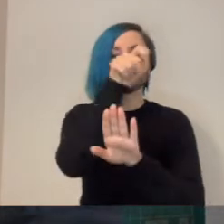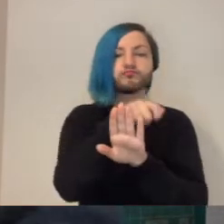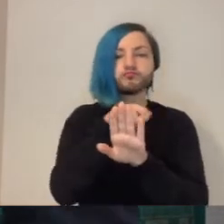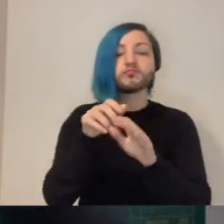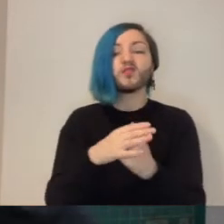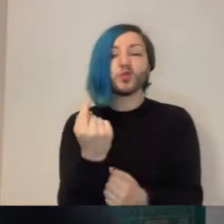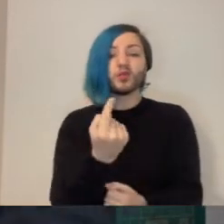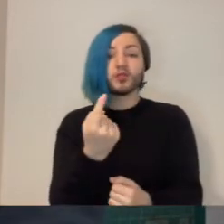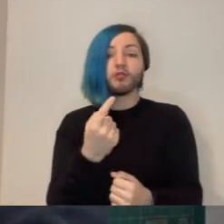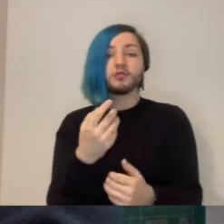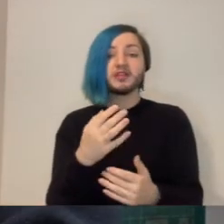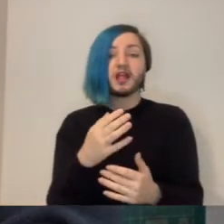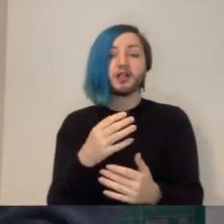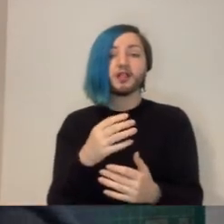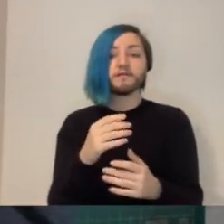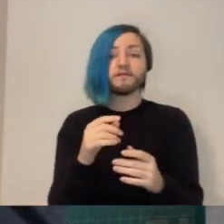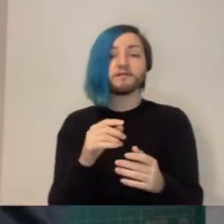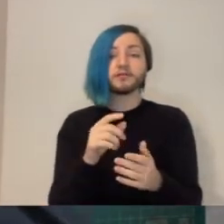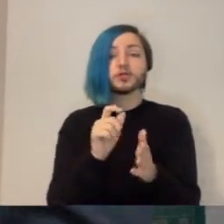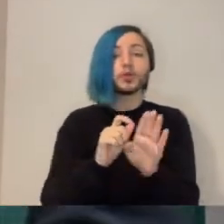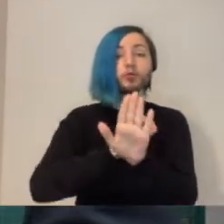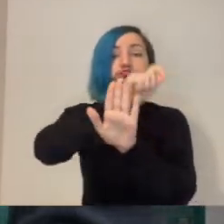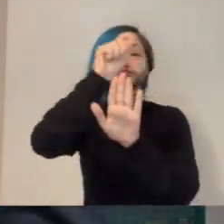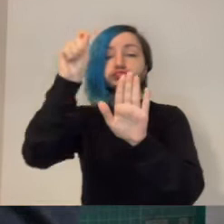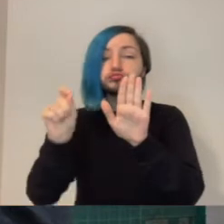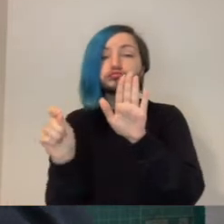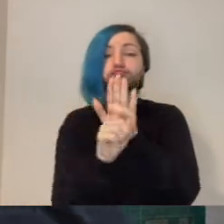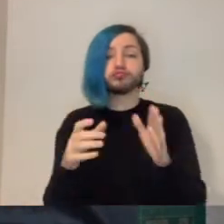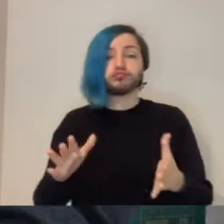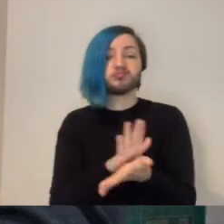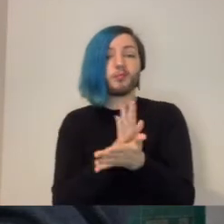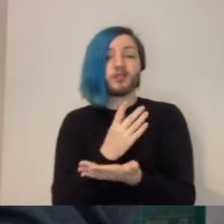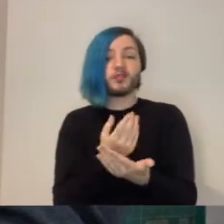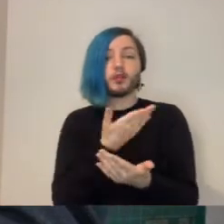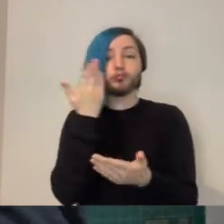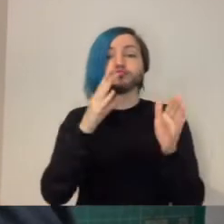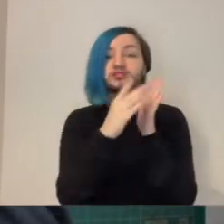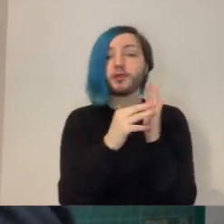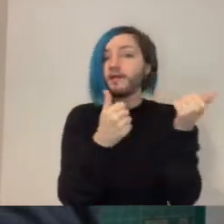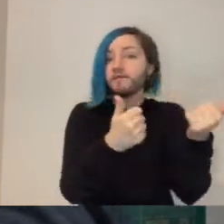join around. If you've got a steady hand, you may be able to do this freehand, but these templates really help a lot.